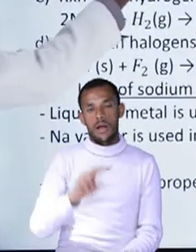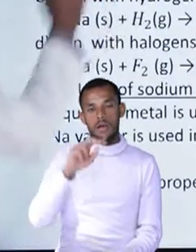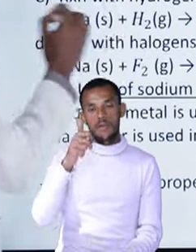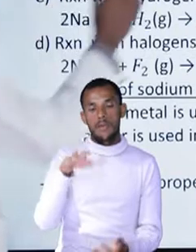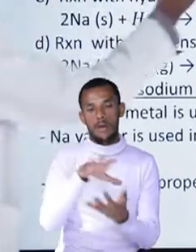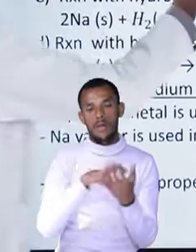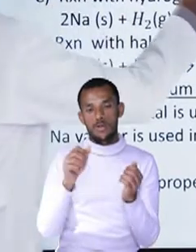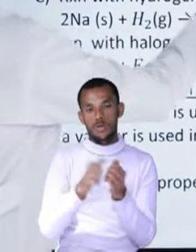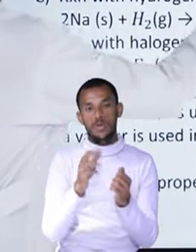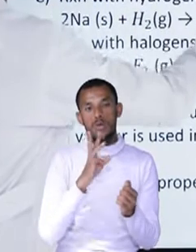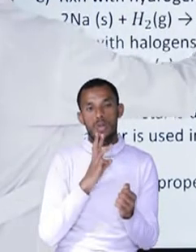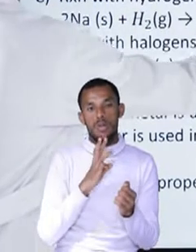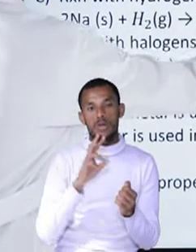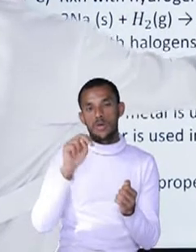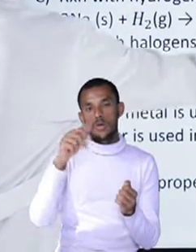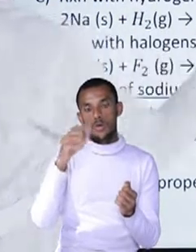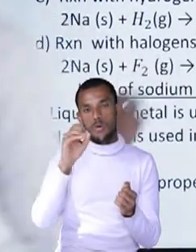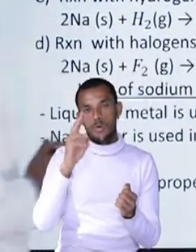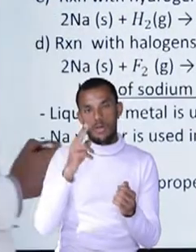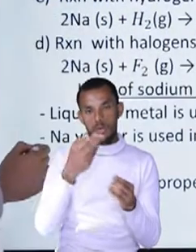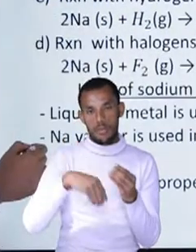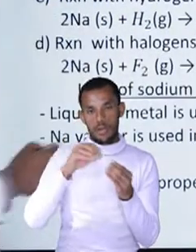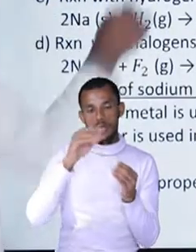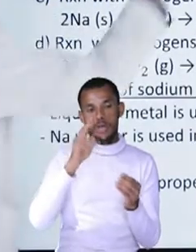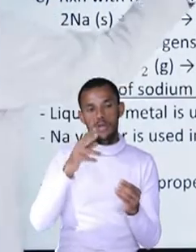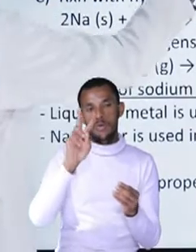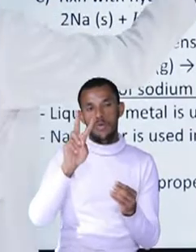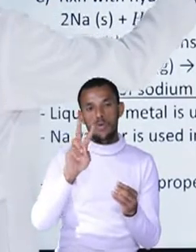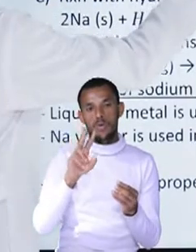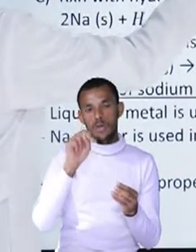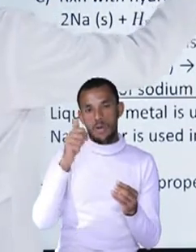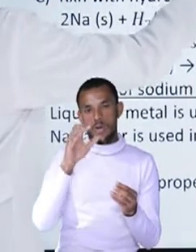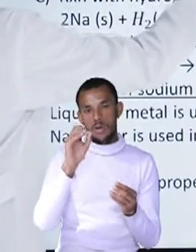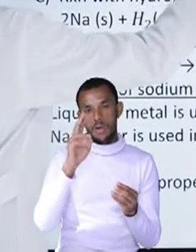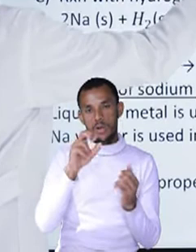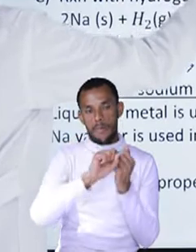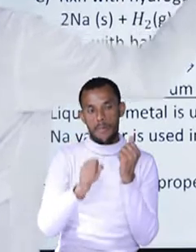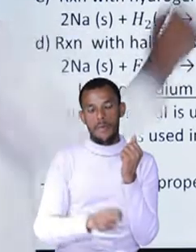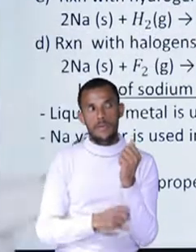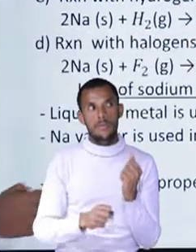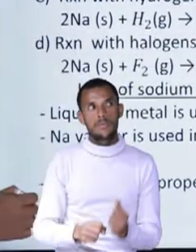Sodium react with water, sodium hydroxide plus H2. Sodium hydroxide, basic.